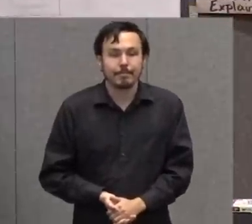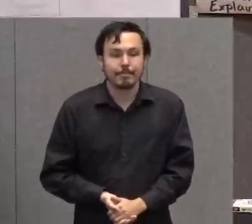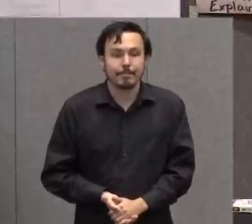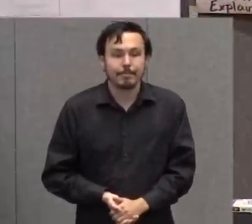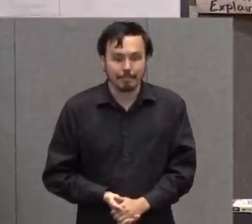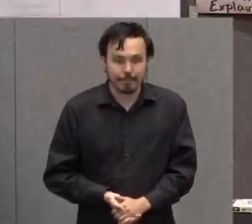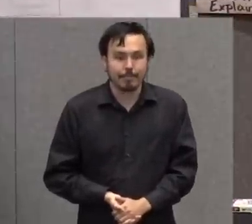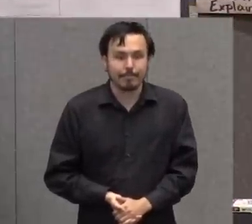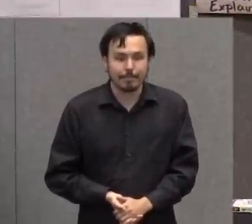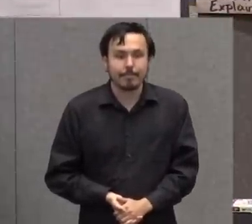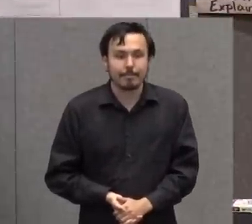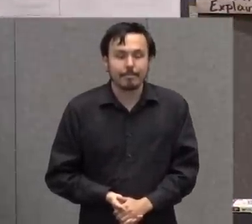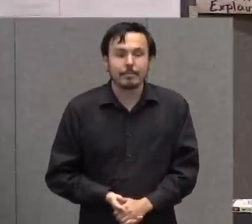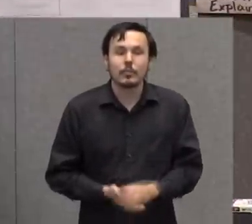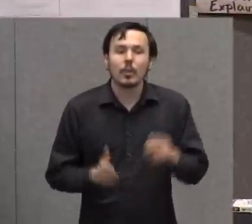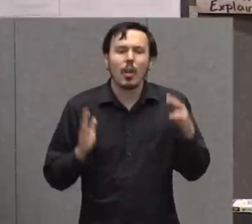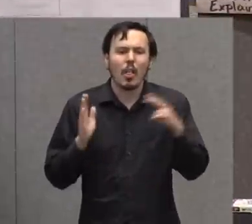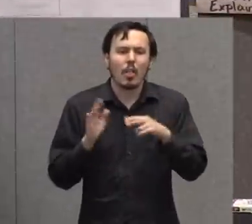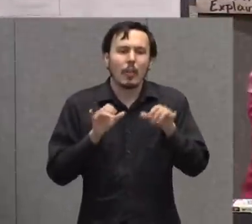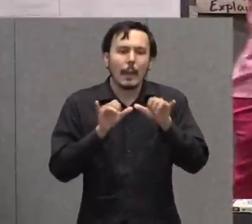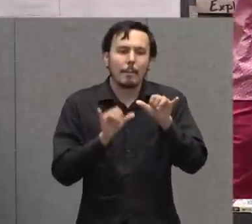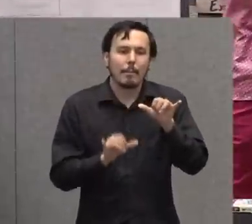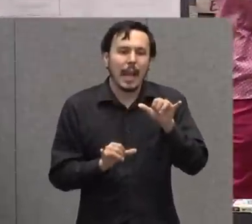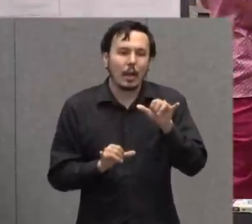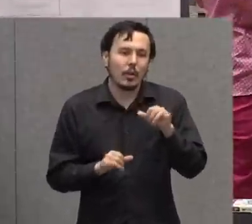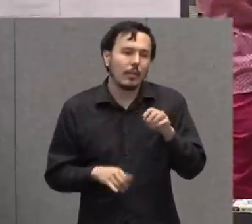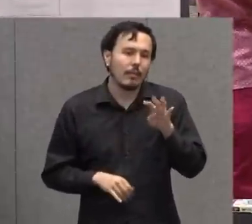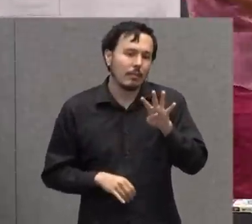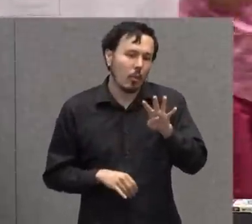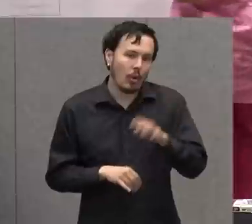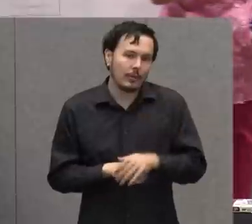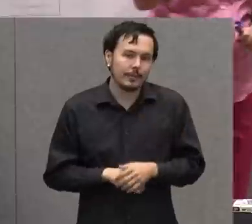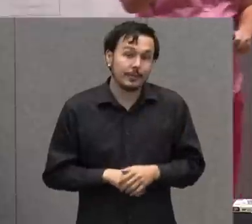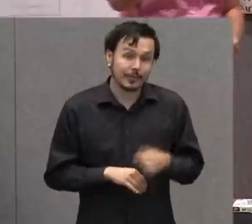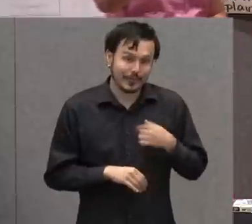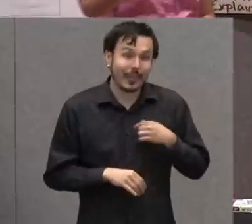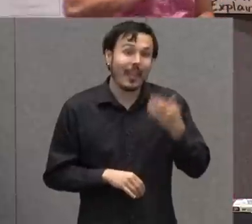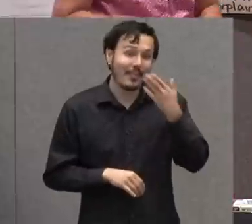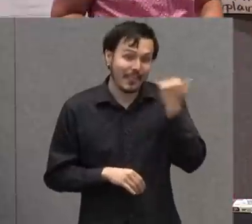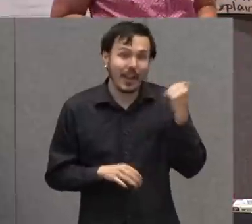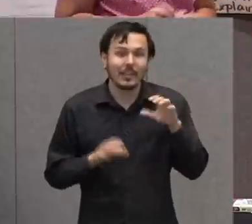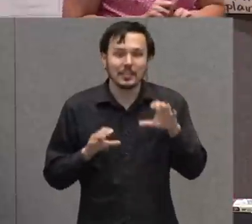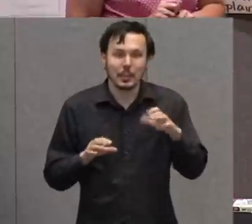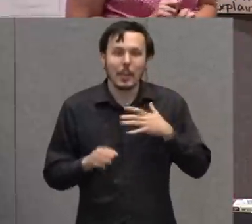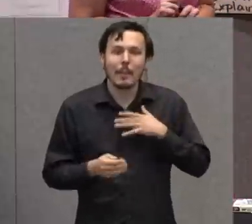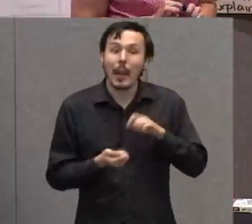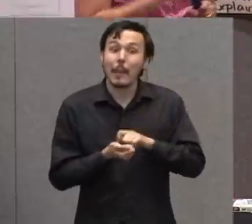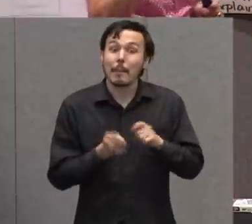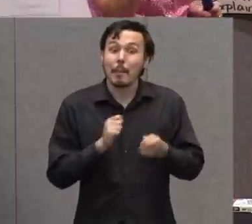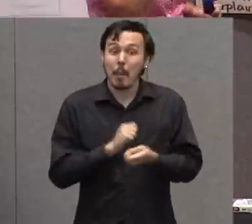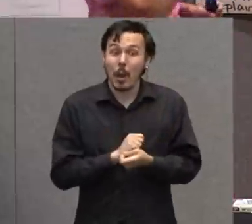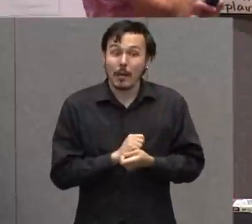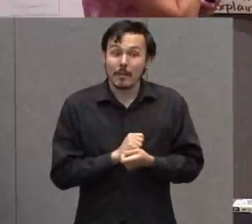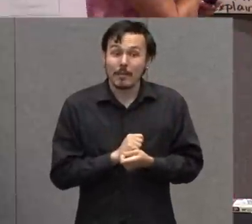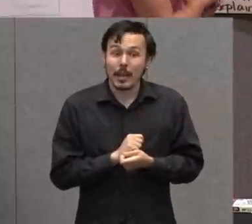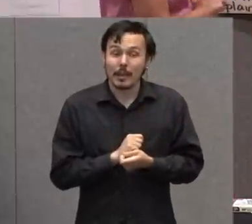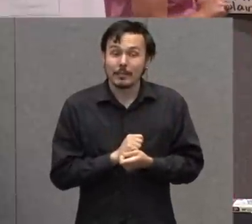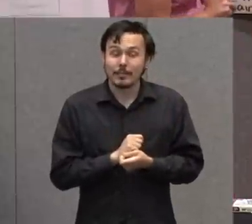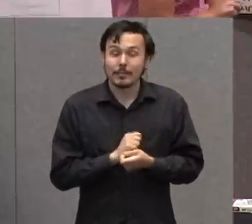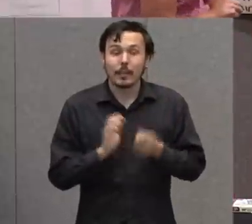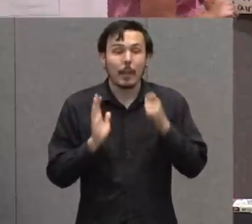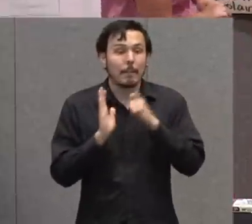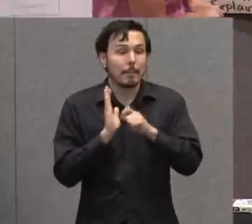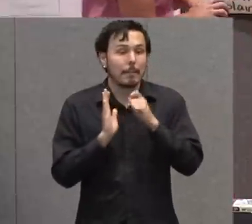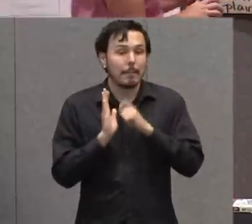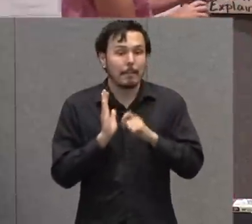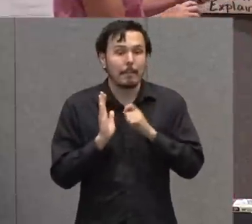All right, so let's look at pattern four. I did forget to do my modified marking the